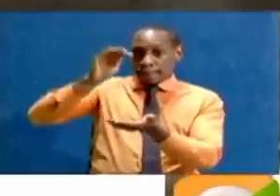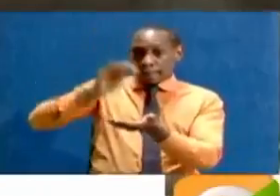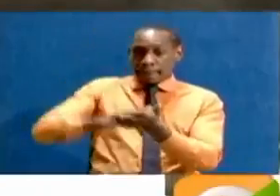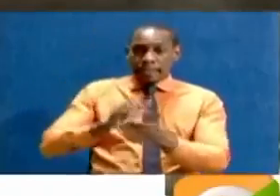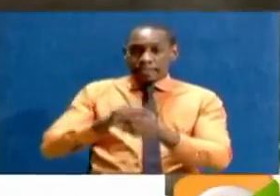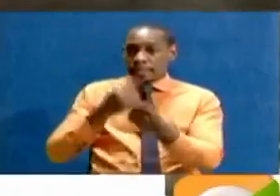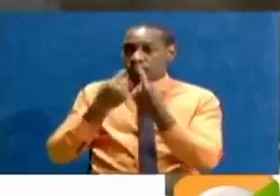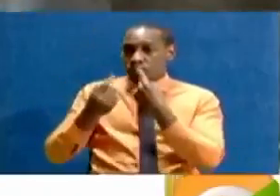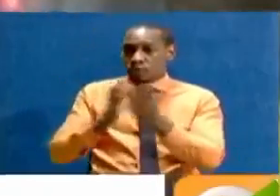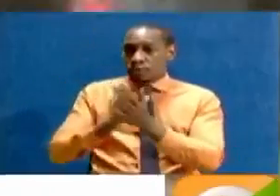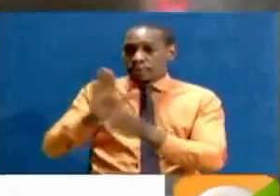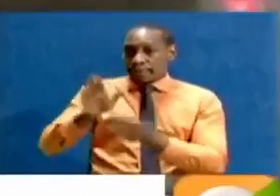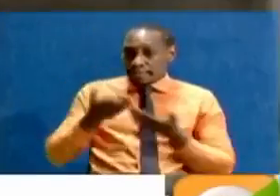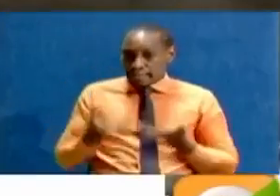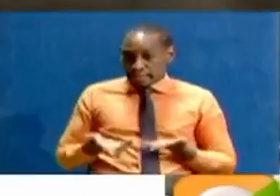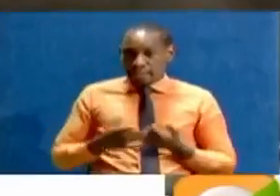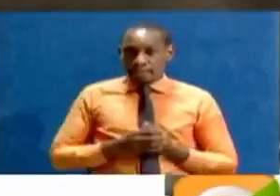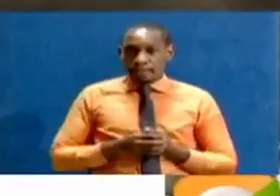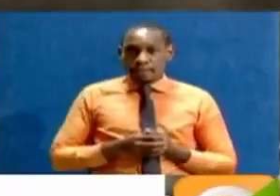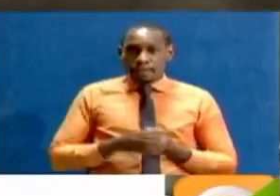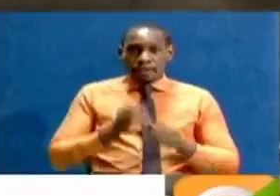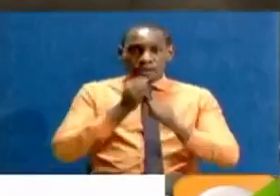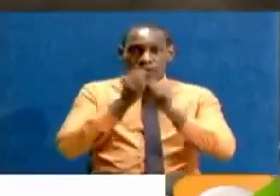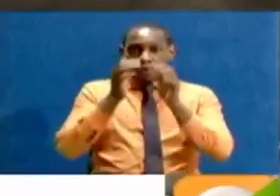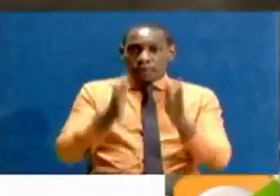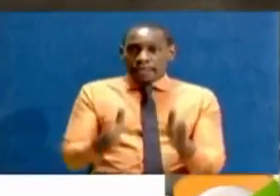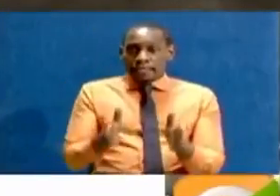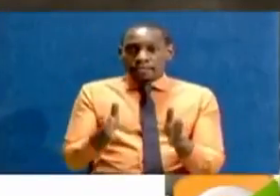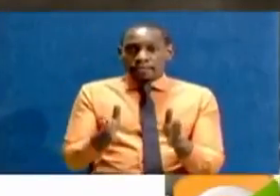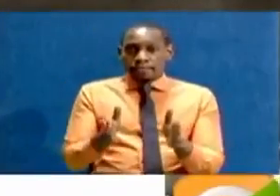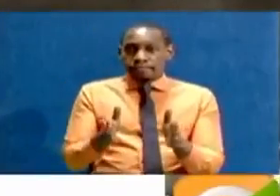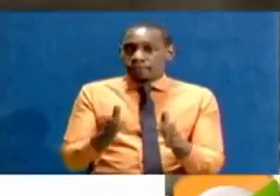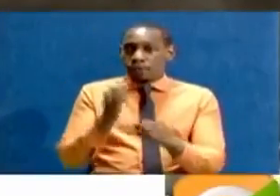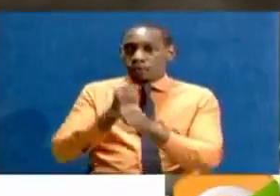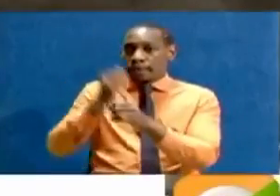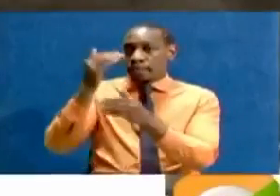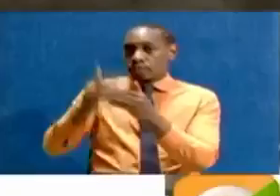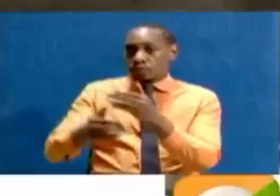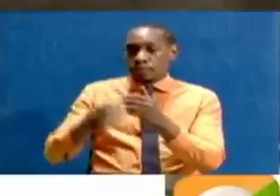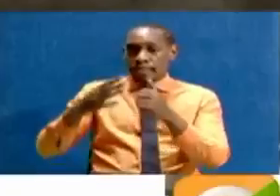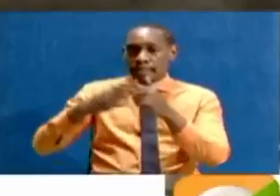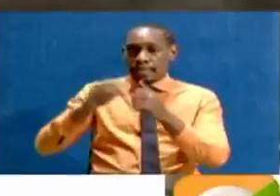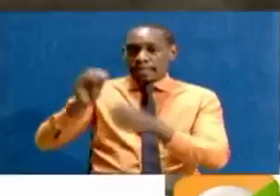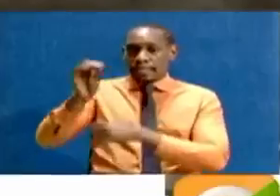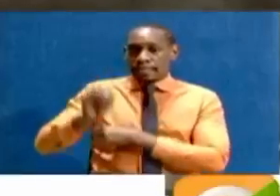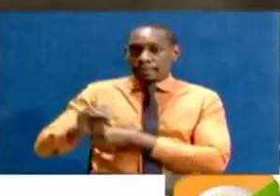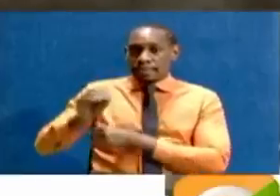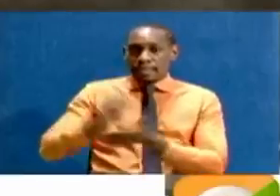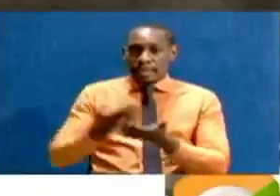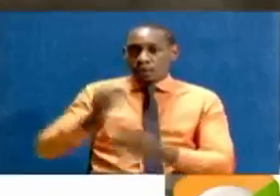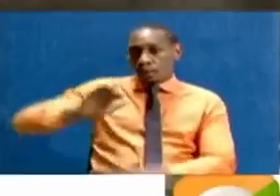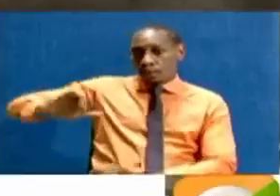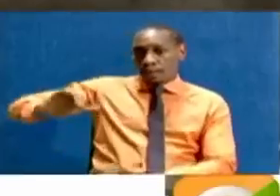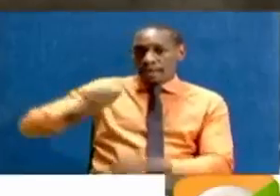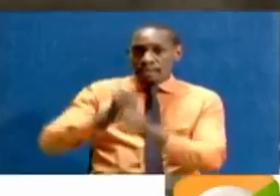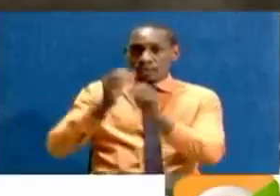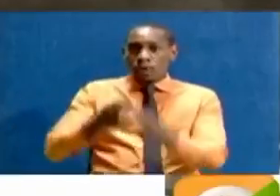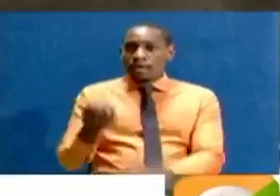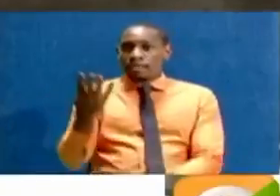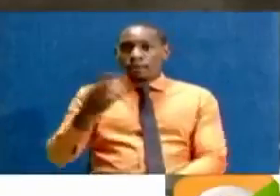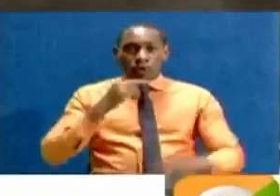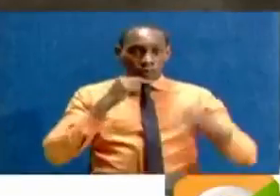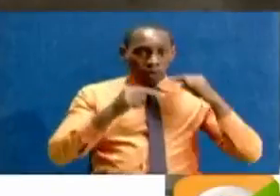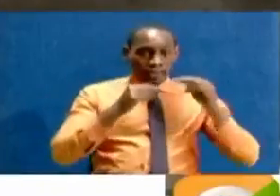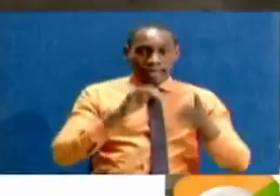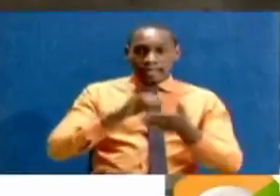Vile tunavyoongea na nyinyi saa hizi wafanyikazi tumesimamisha 90%. Tumebaki na wafanyikazi wanne kwa